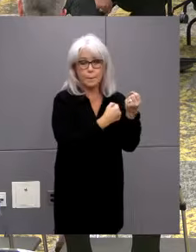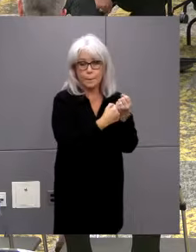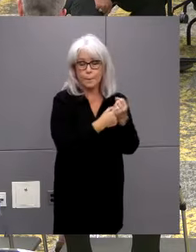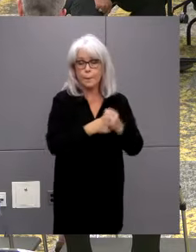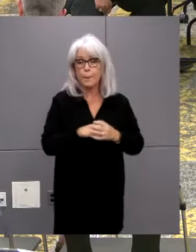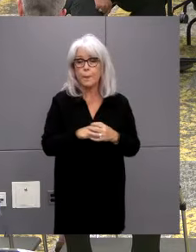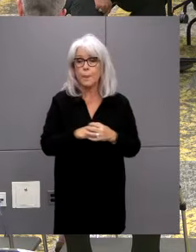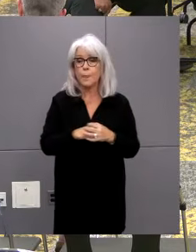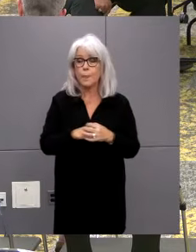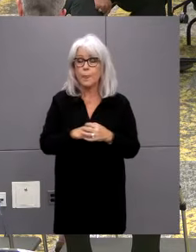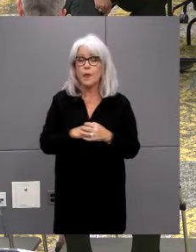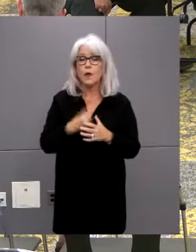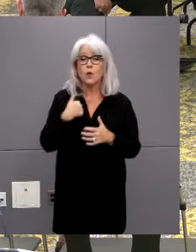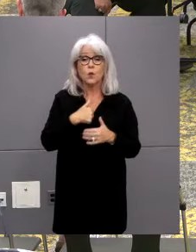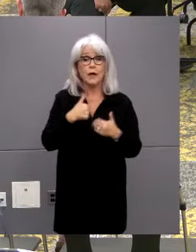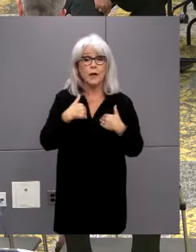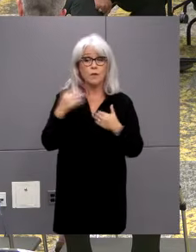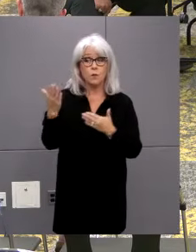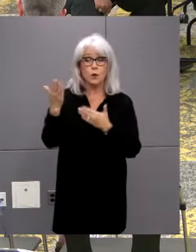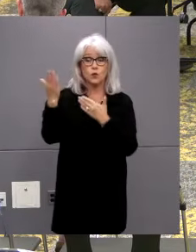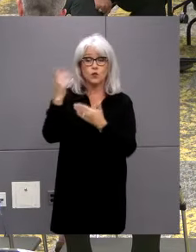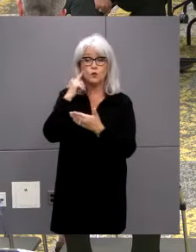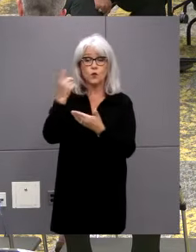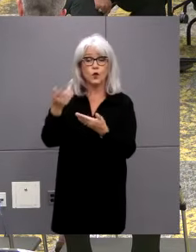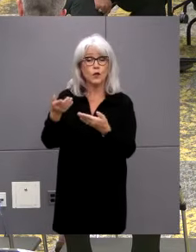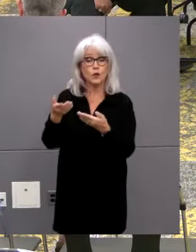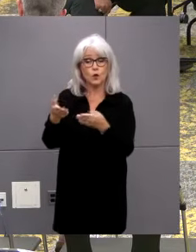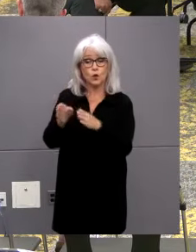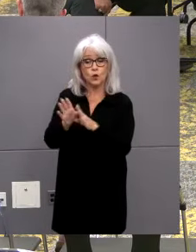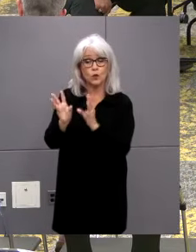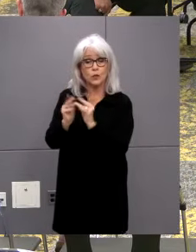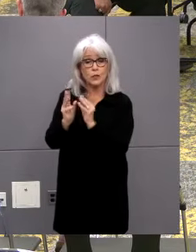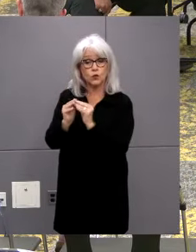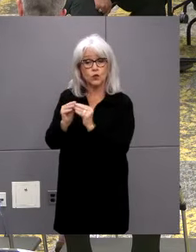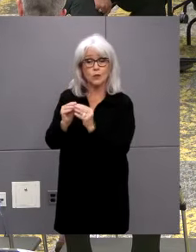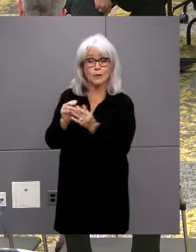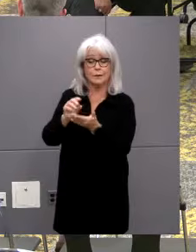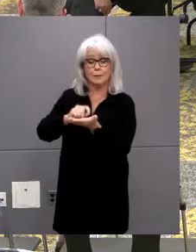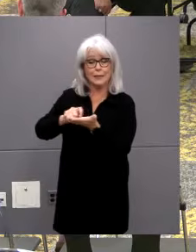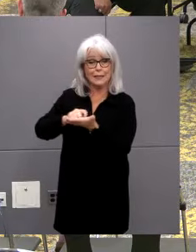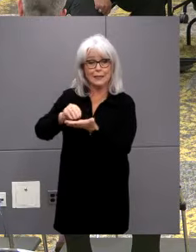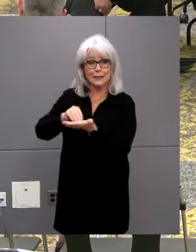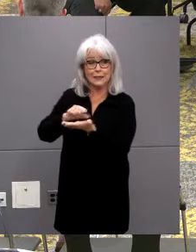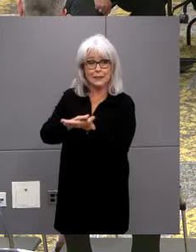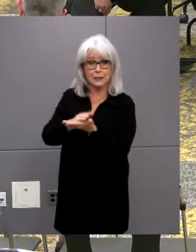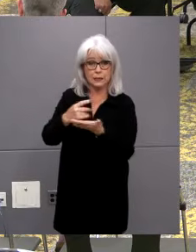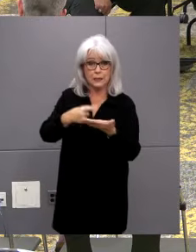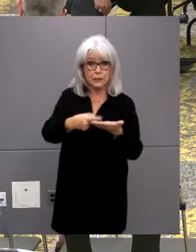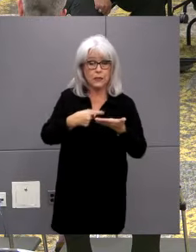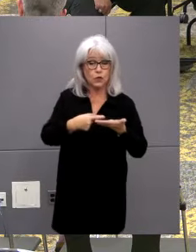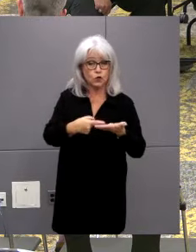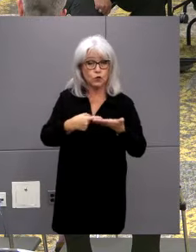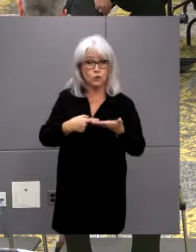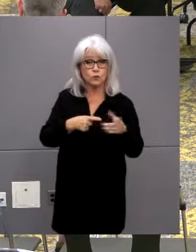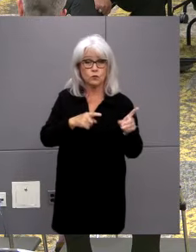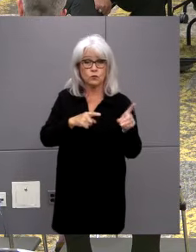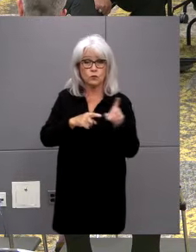motion for the closed session minutes, been seconded. Any discussion?